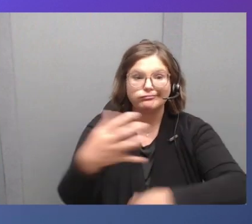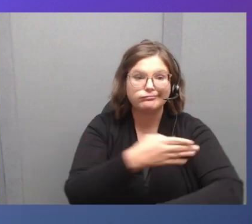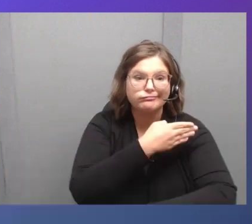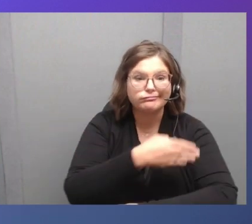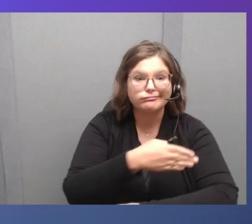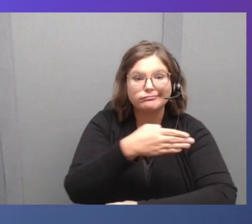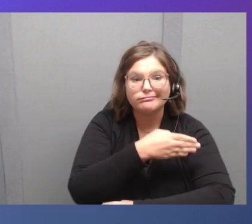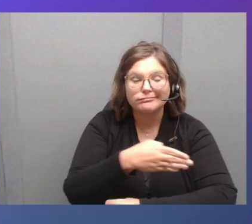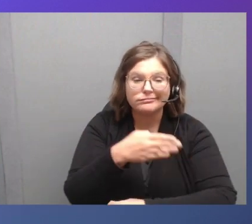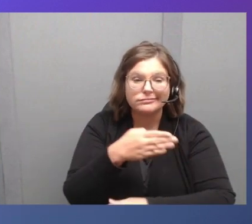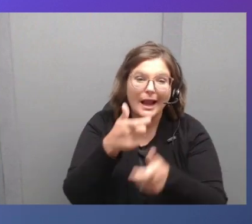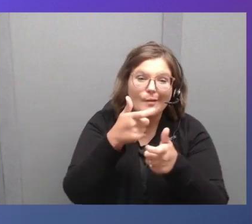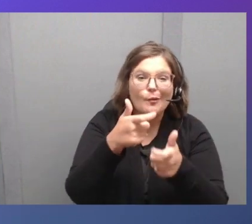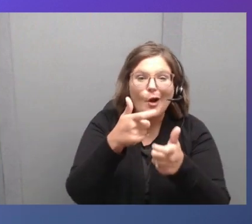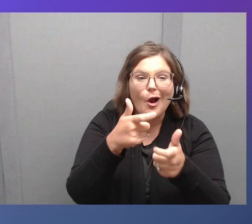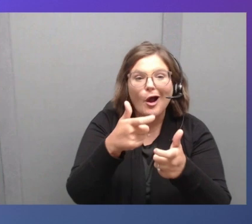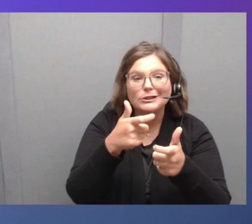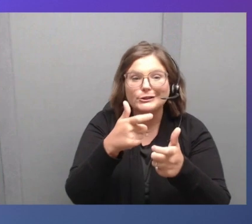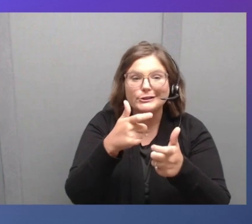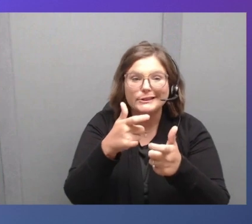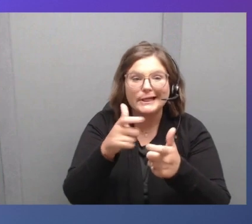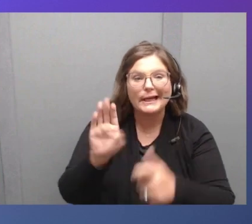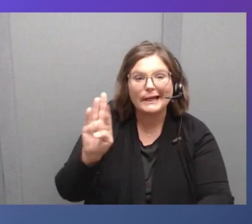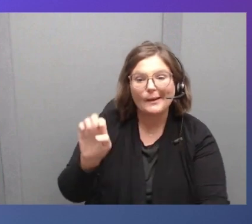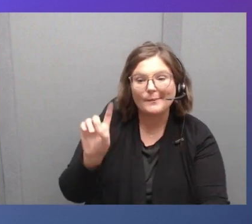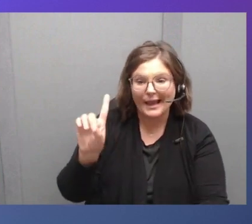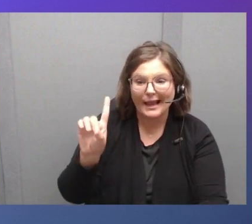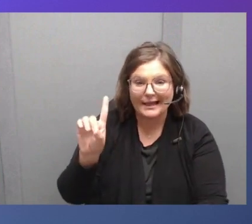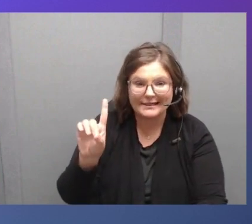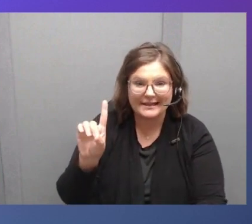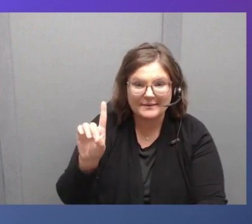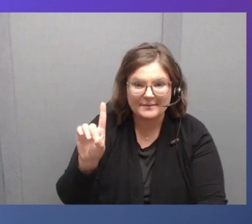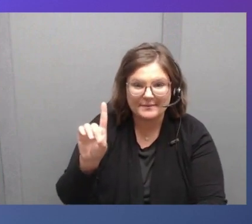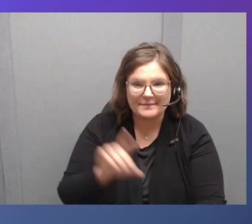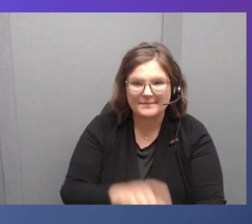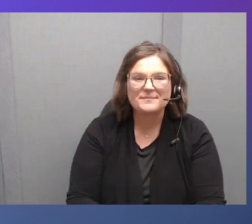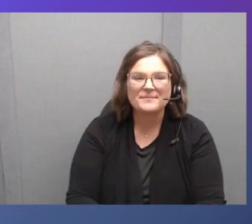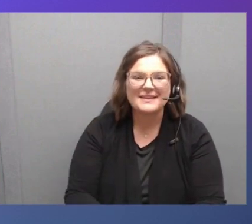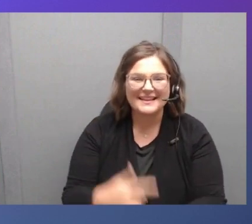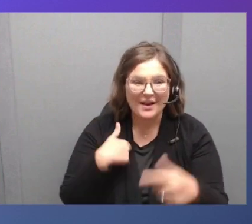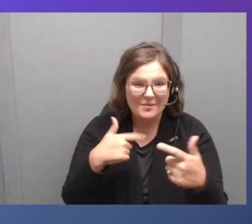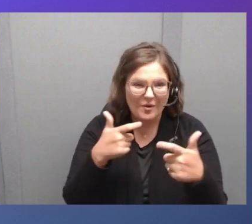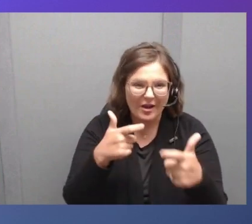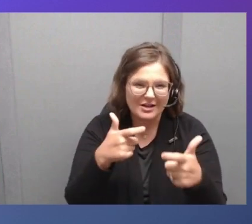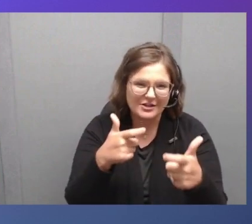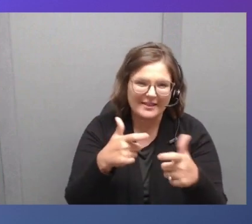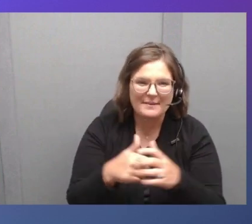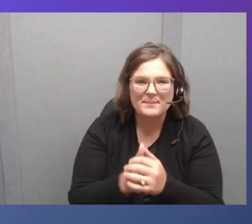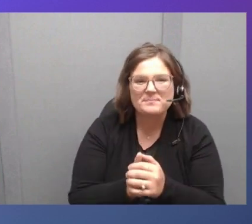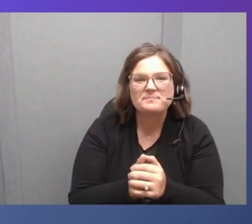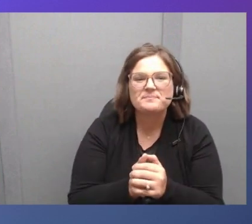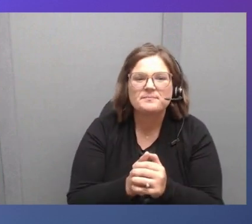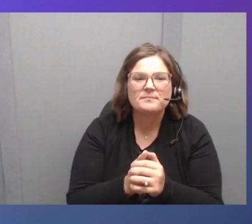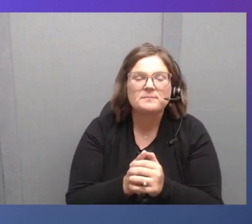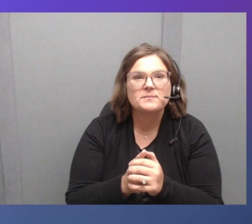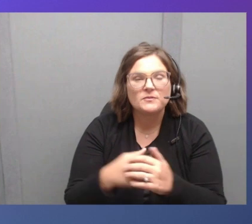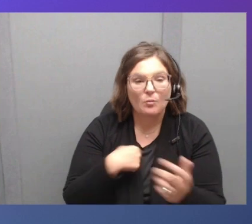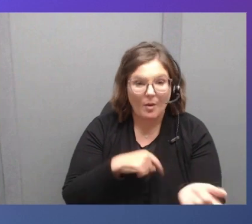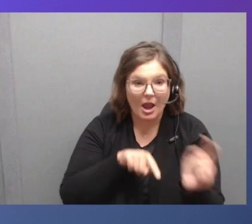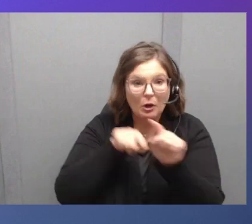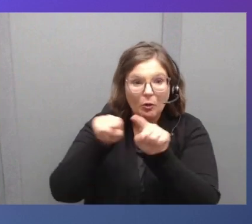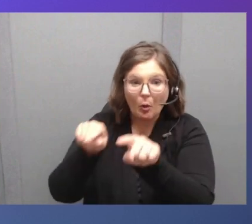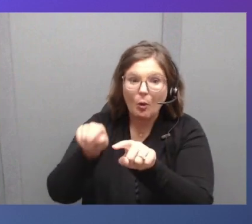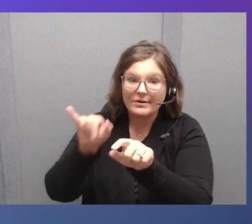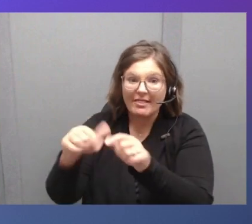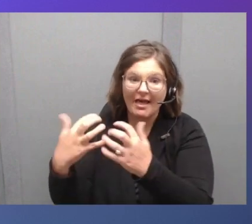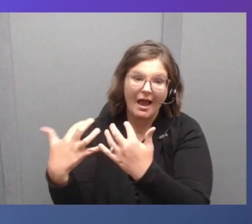platypus rock band because they're so cute, something. They are cuddly. Yeah, so maybe we go to that concert venue and